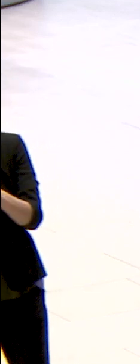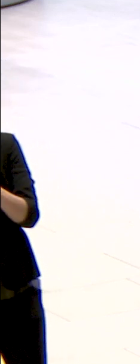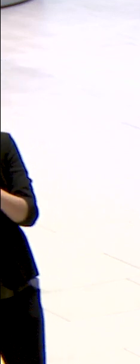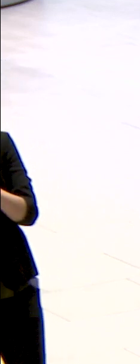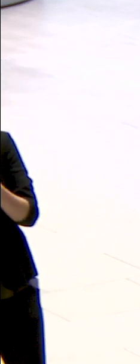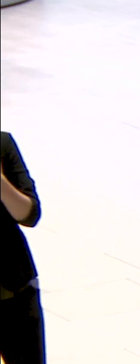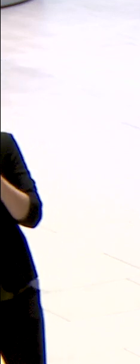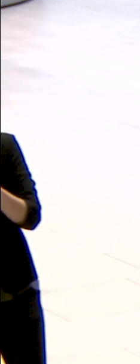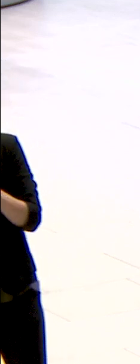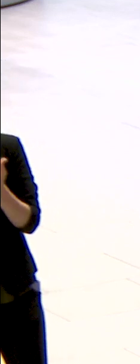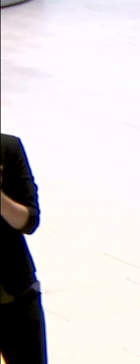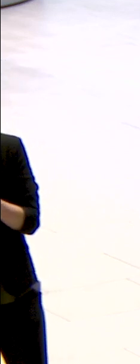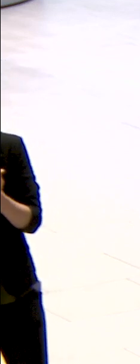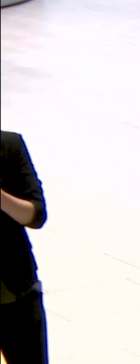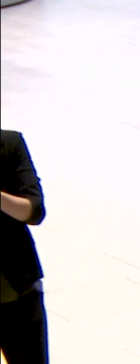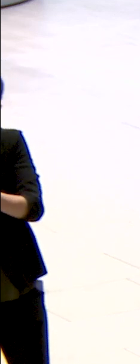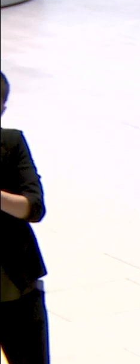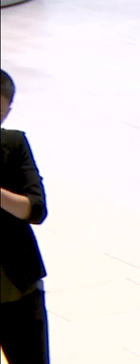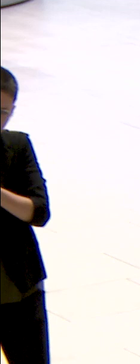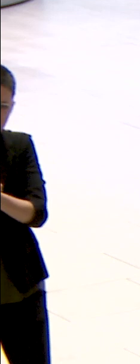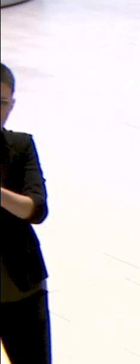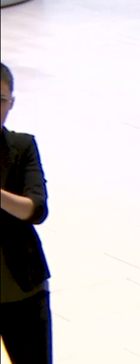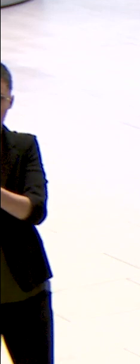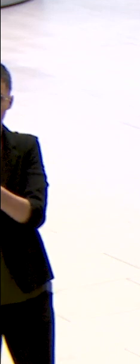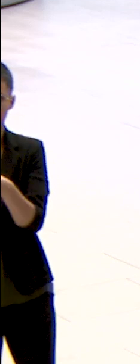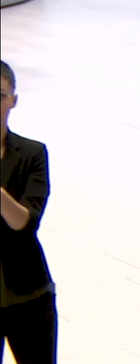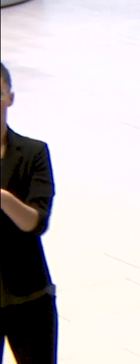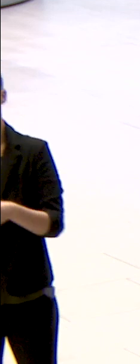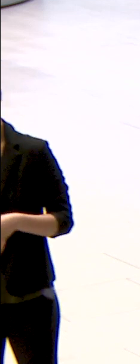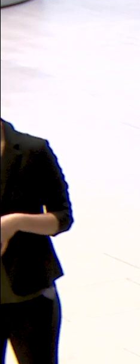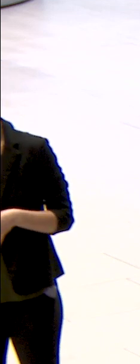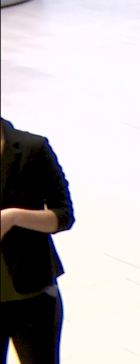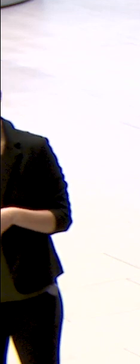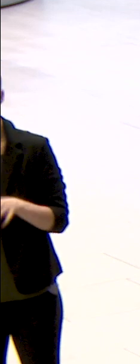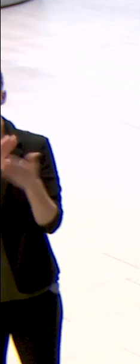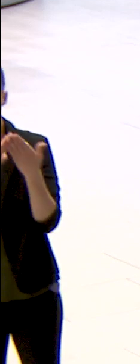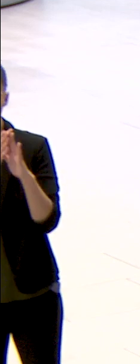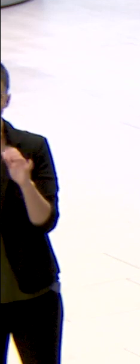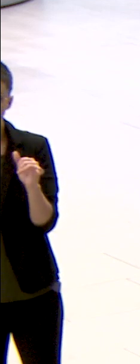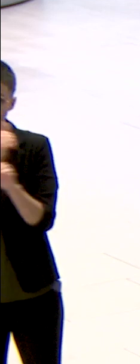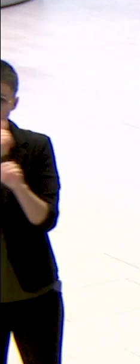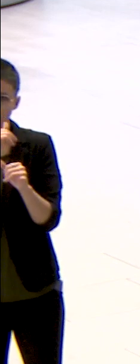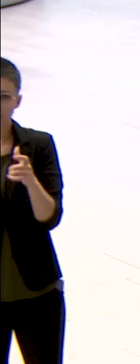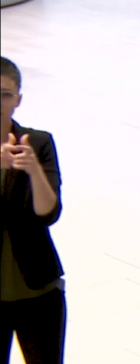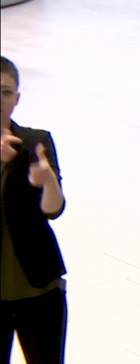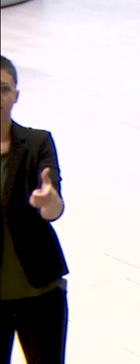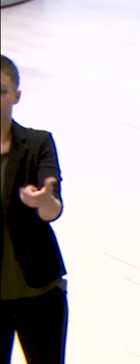massive economic force. The BIPOC community is a massive economic